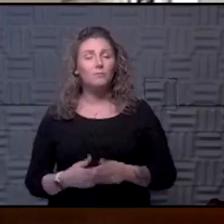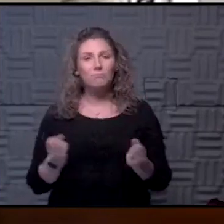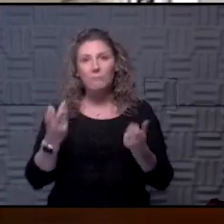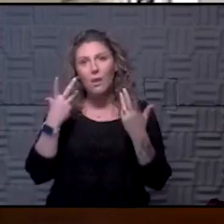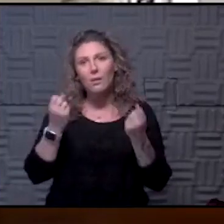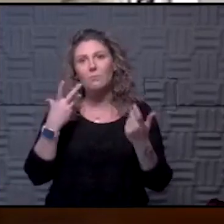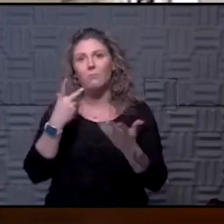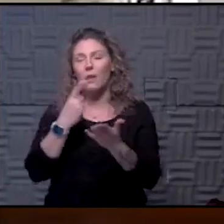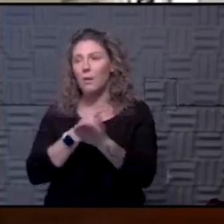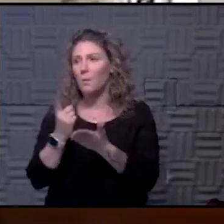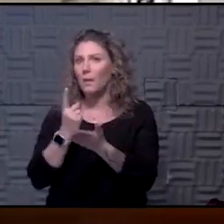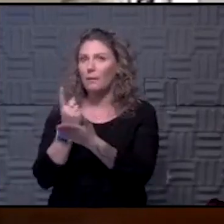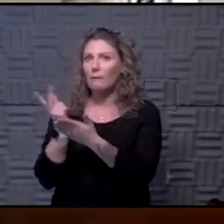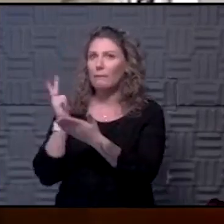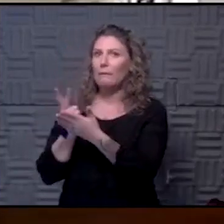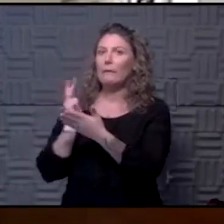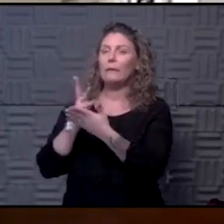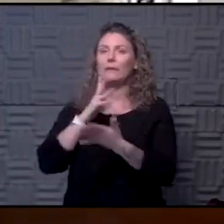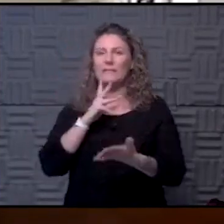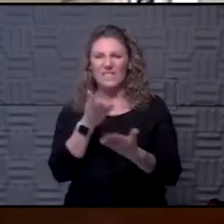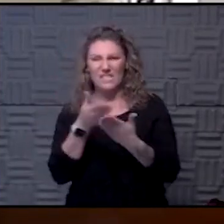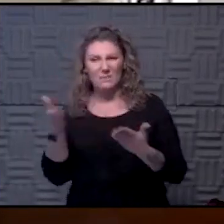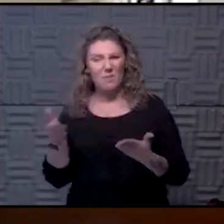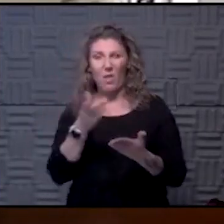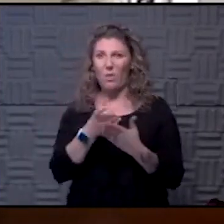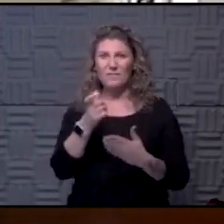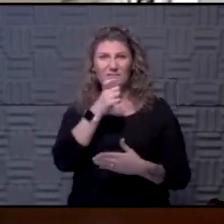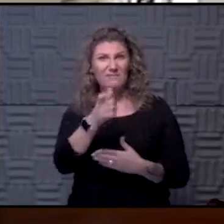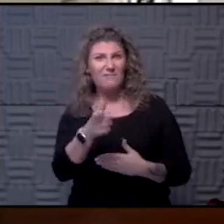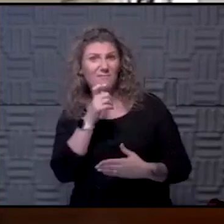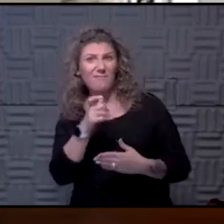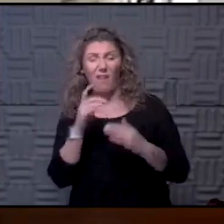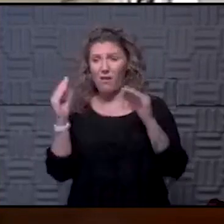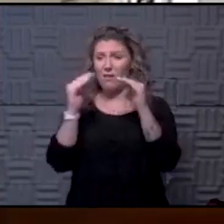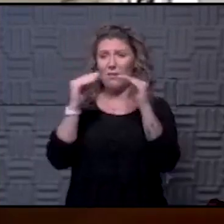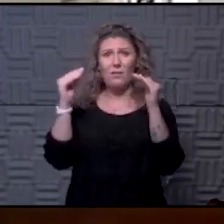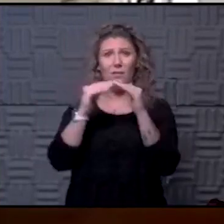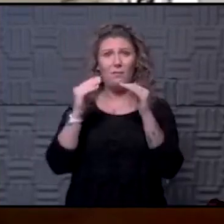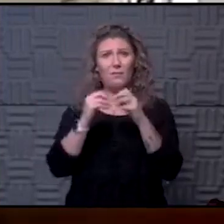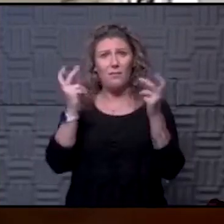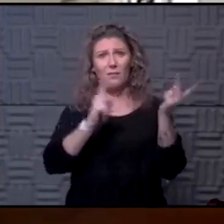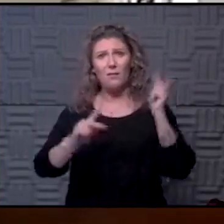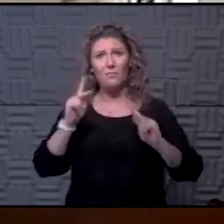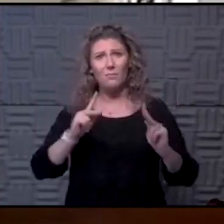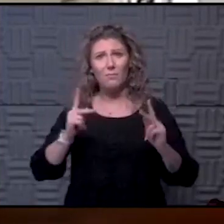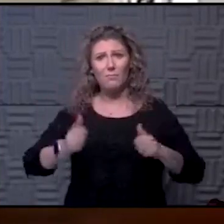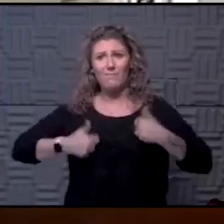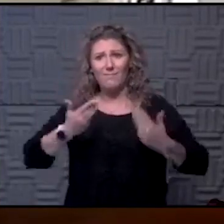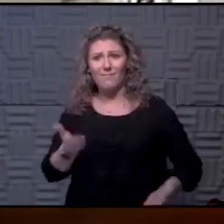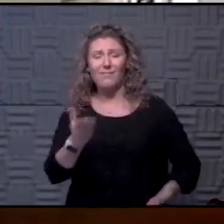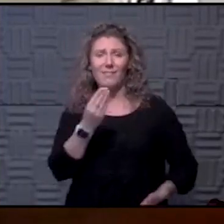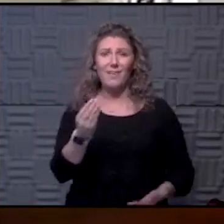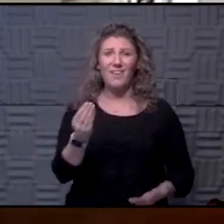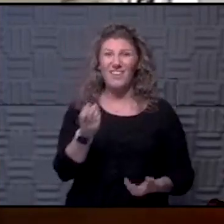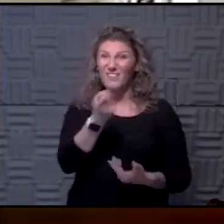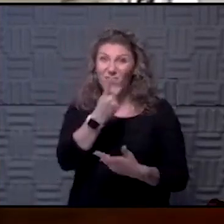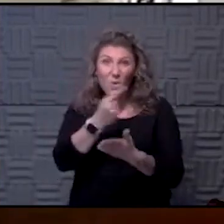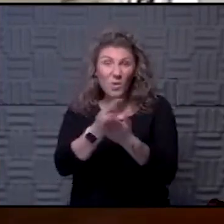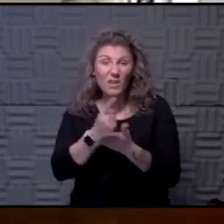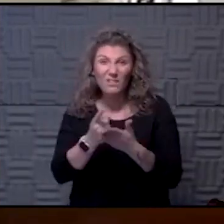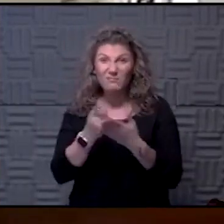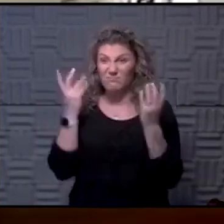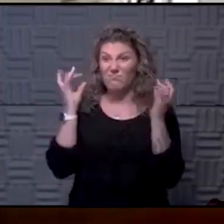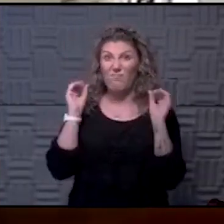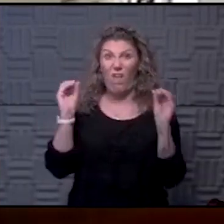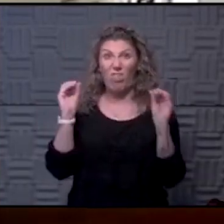we were receiving supply that was well below what our capacity was at the health department. And some weeks we didn't receive any vaccine. So